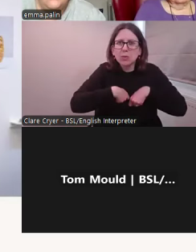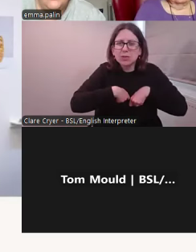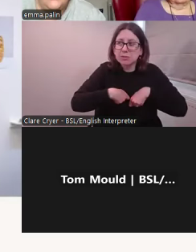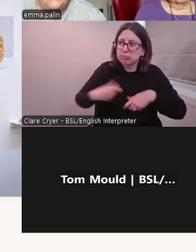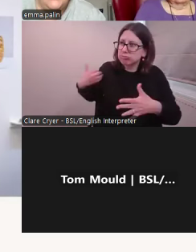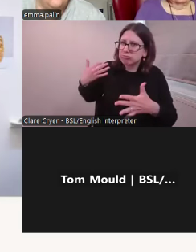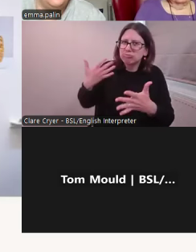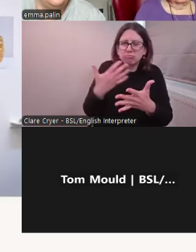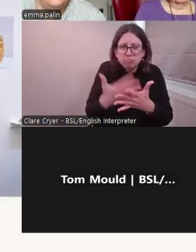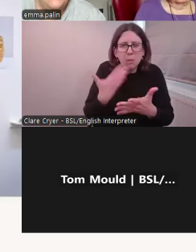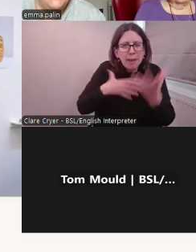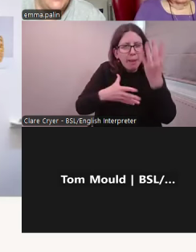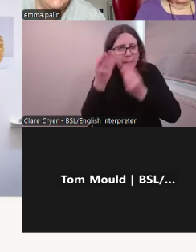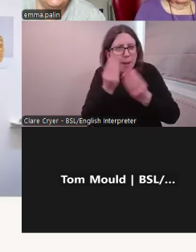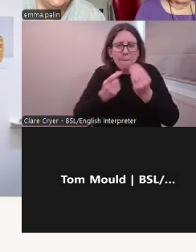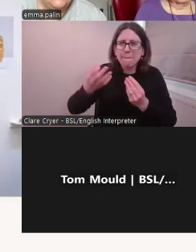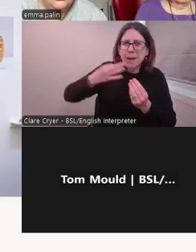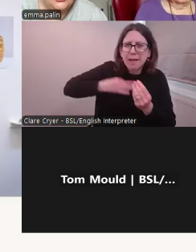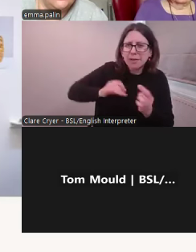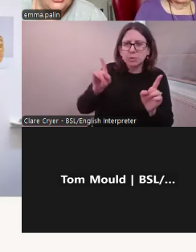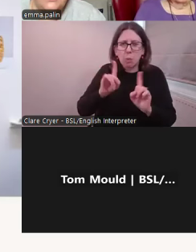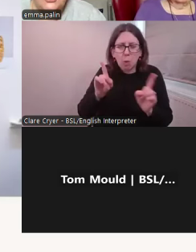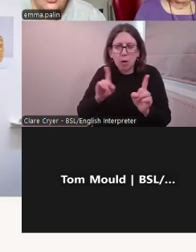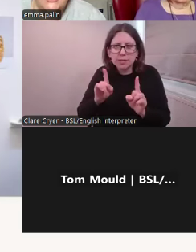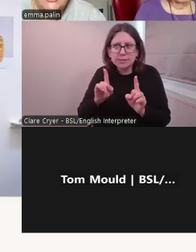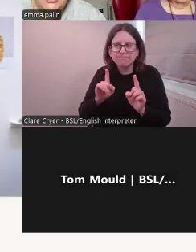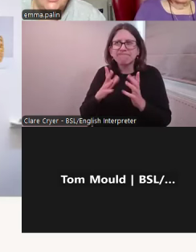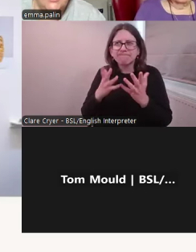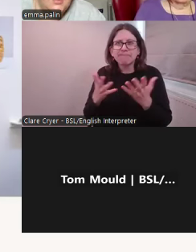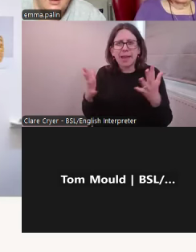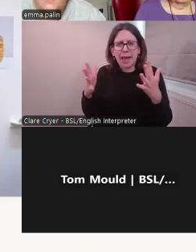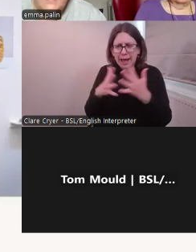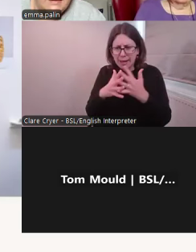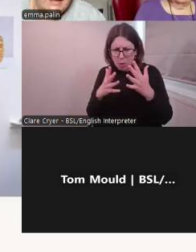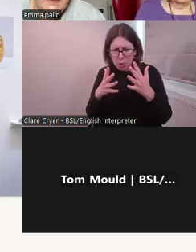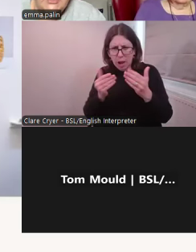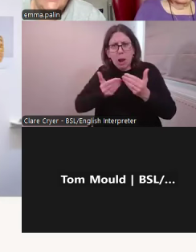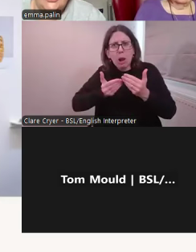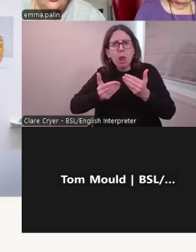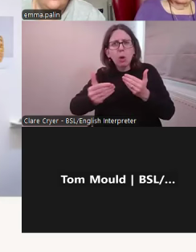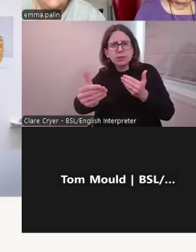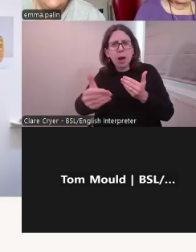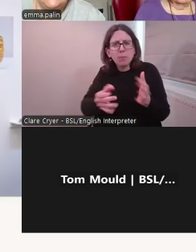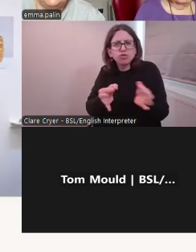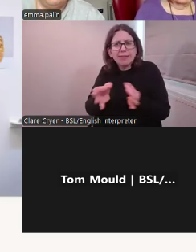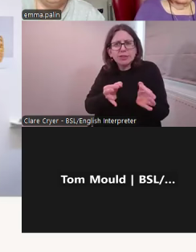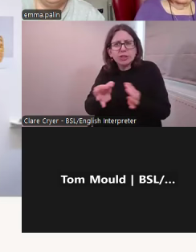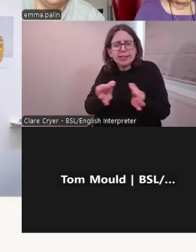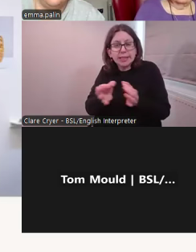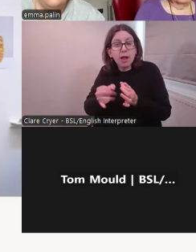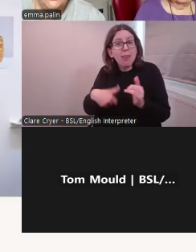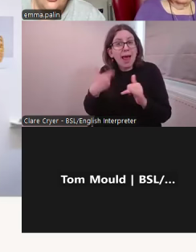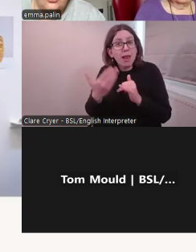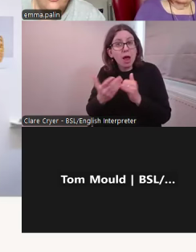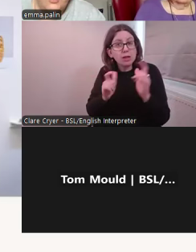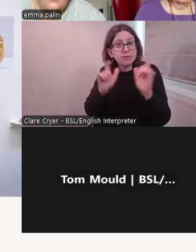were, how we could embed that into a long-term strategy. The last picture in the corner is an example